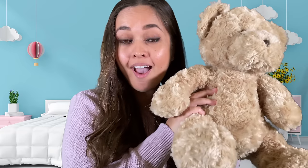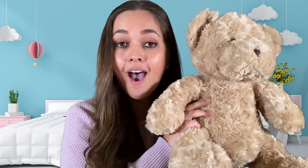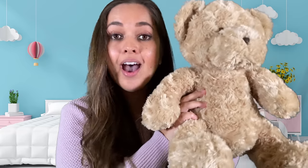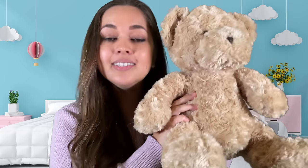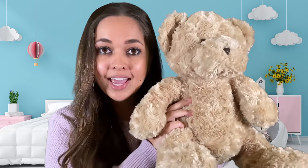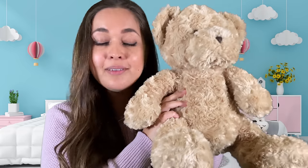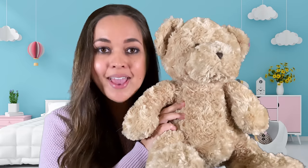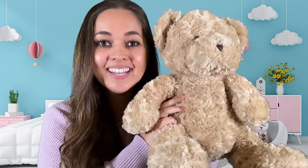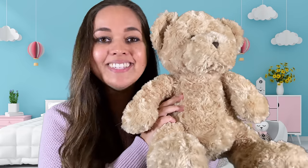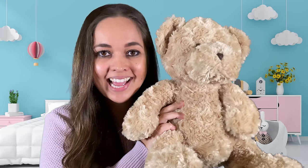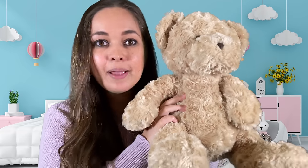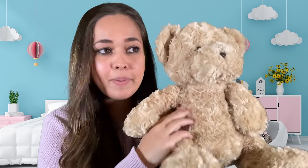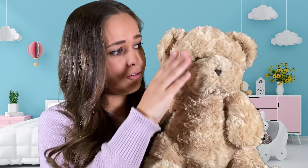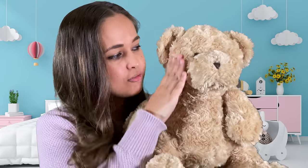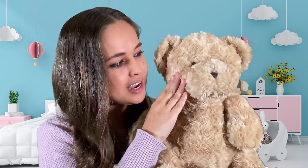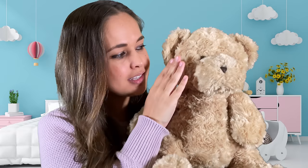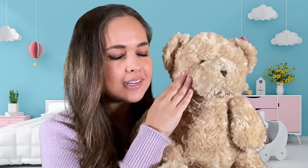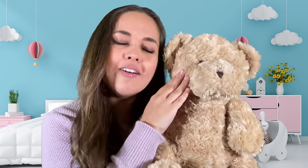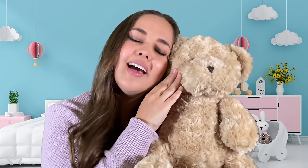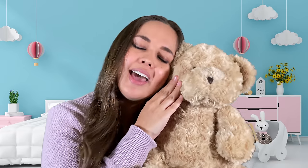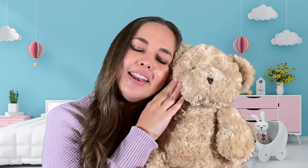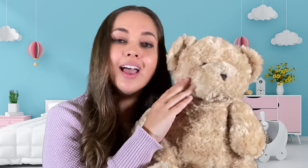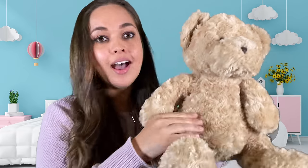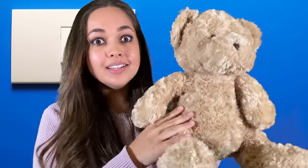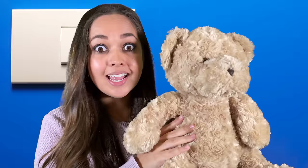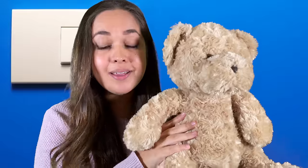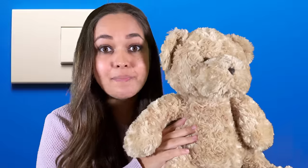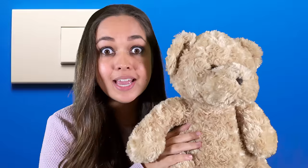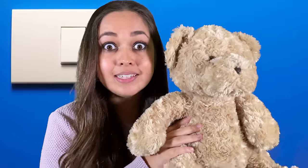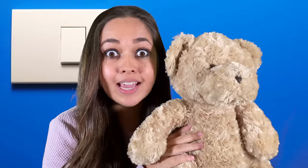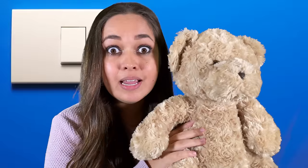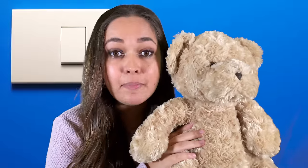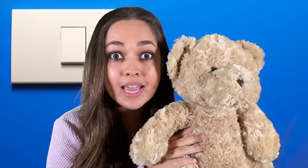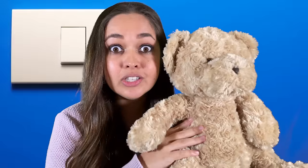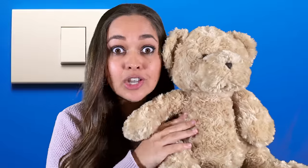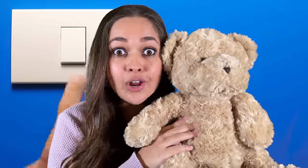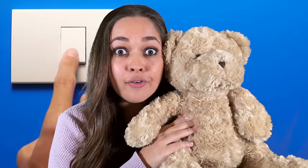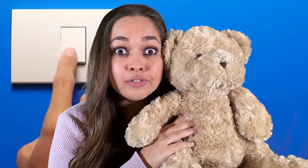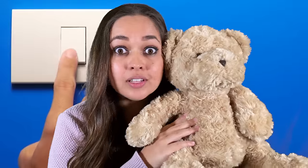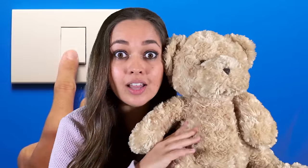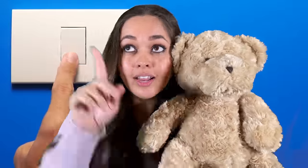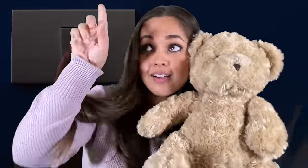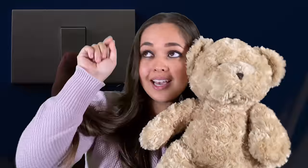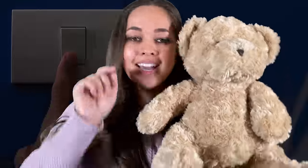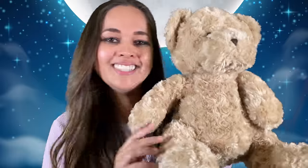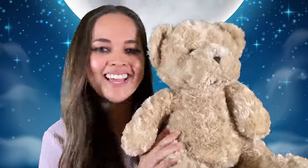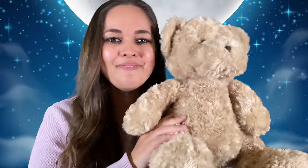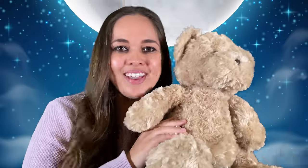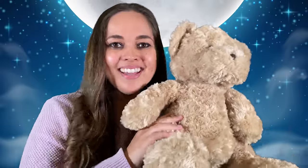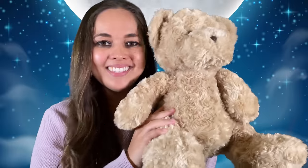bed. Teddy bear, rest your head. Teddy bear, turn off the light.